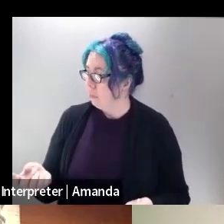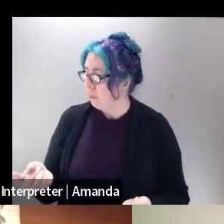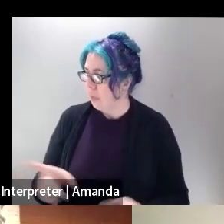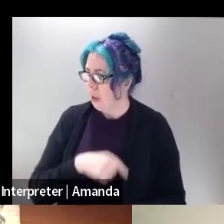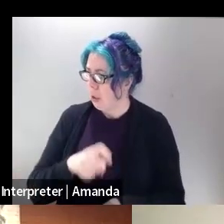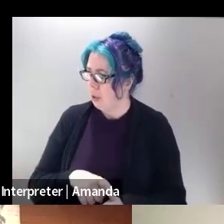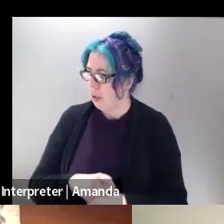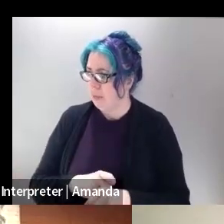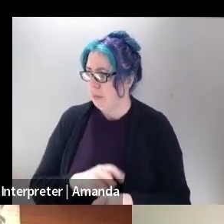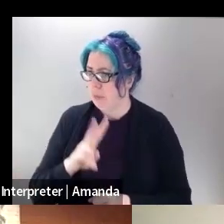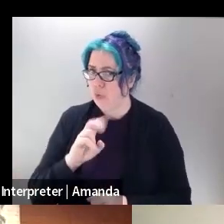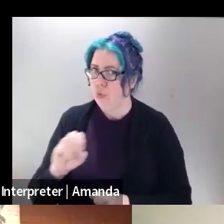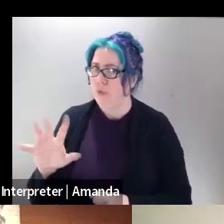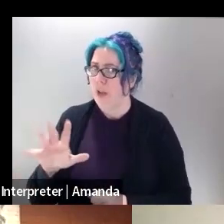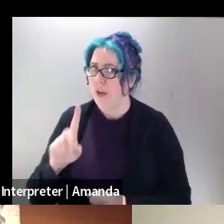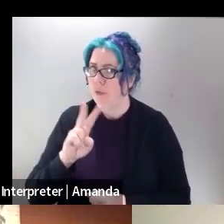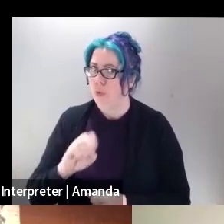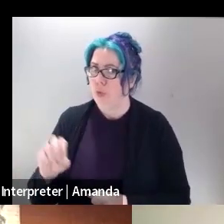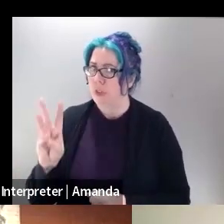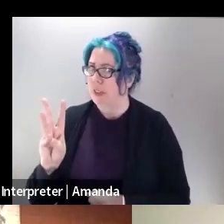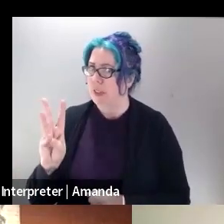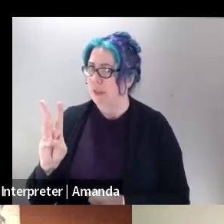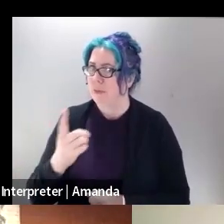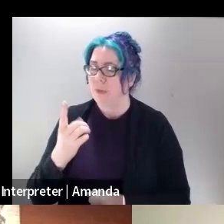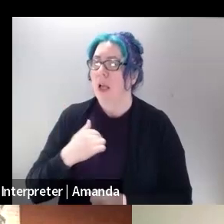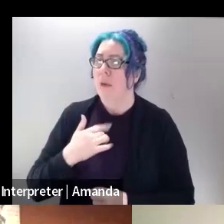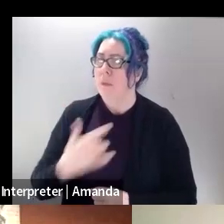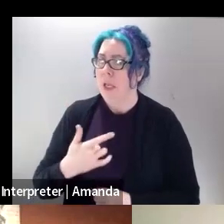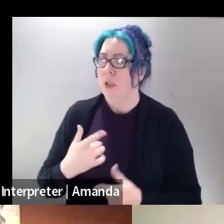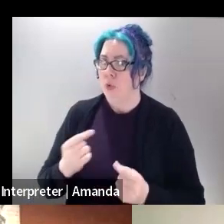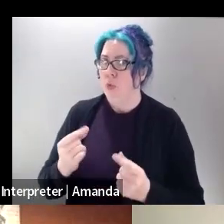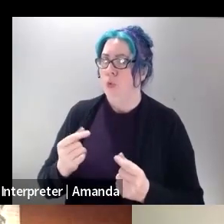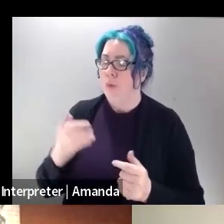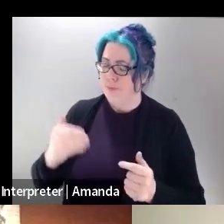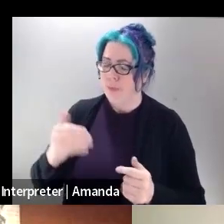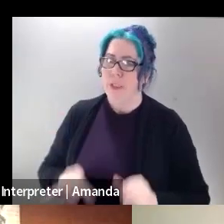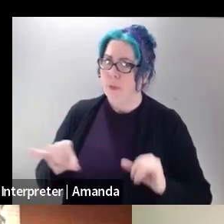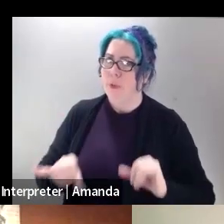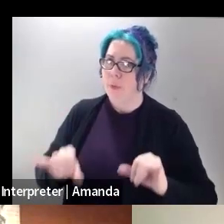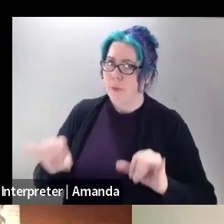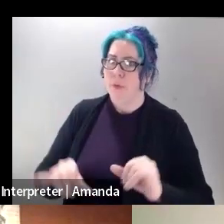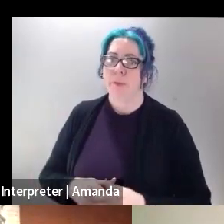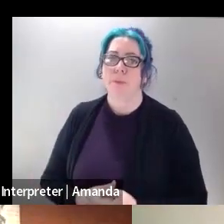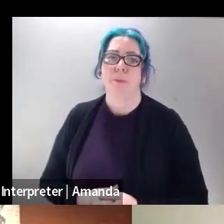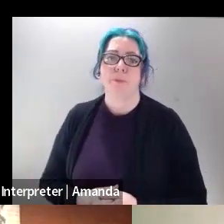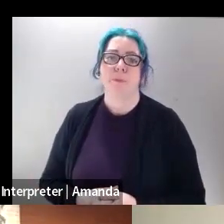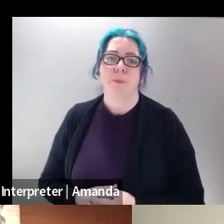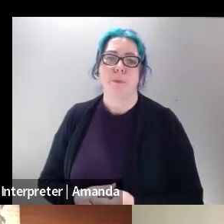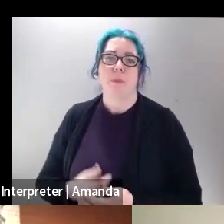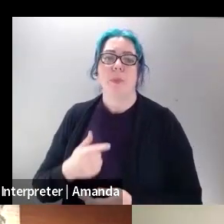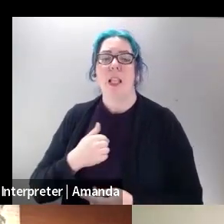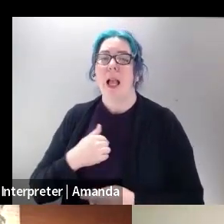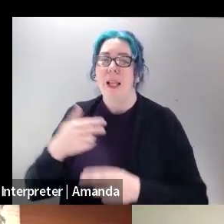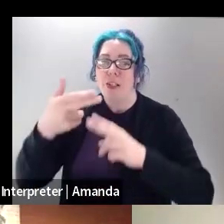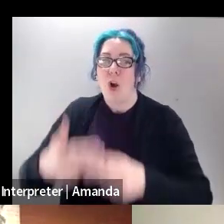2005 or 6, is what I call kind of poking the actor. And this was actually advice that was handed down to me, and